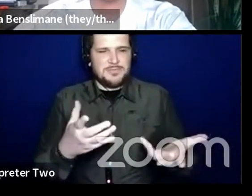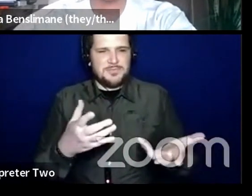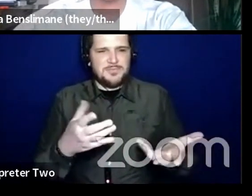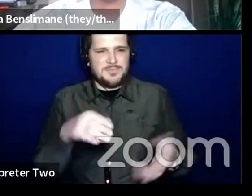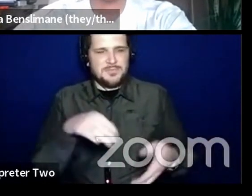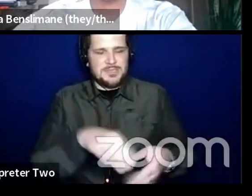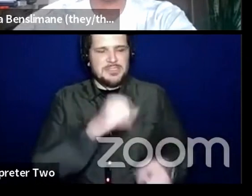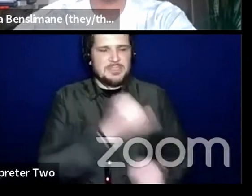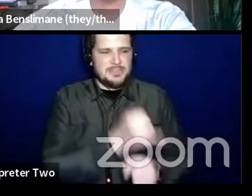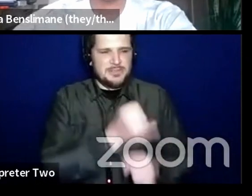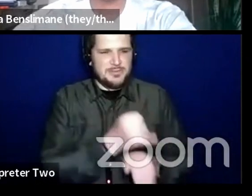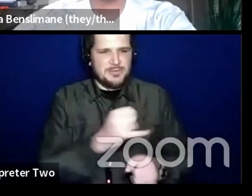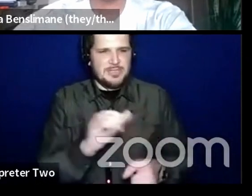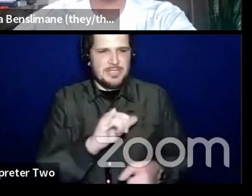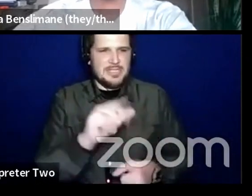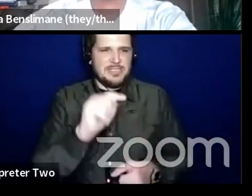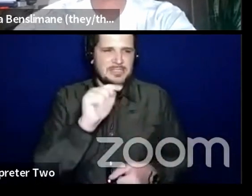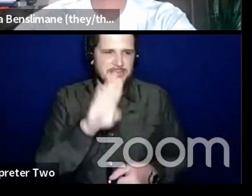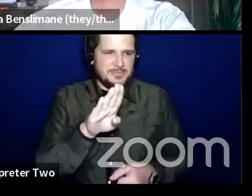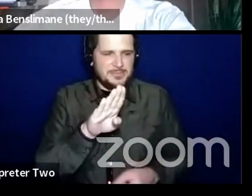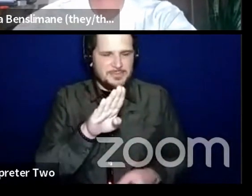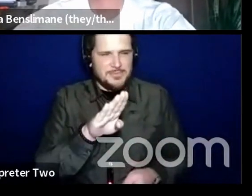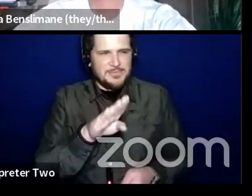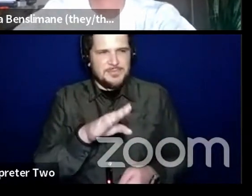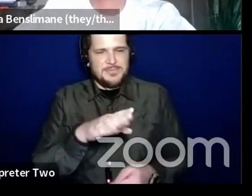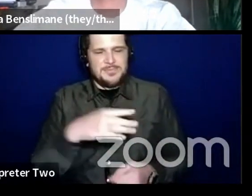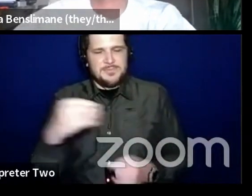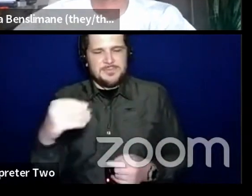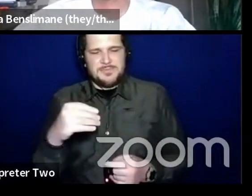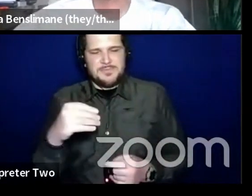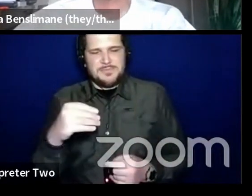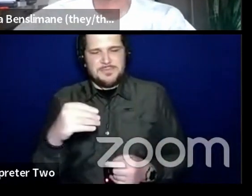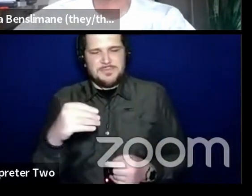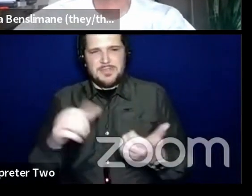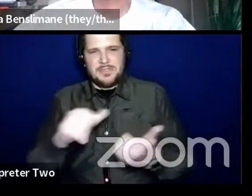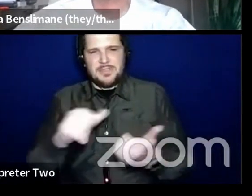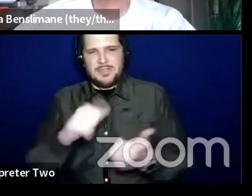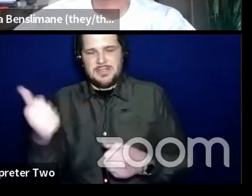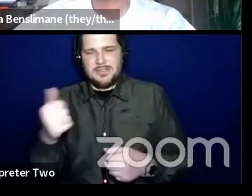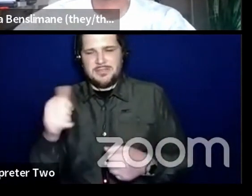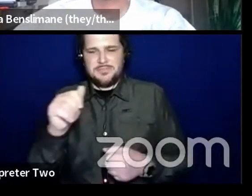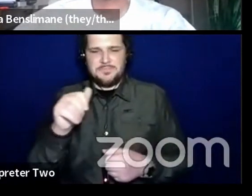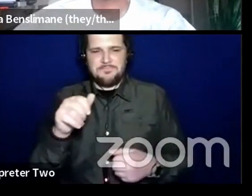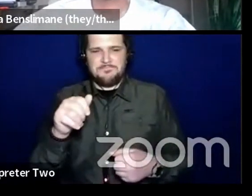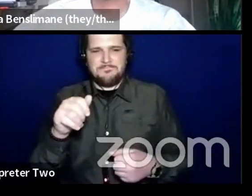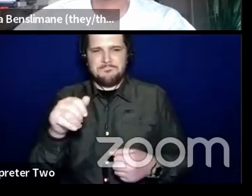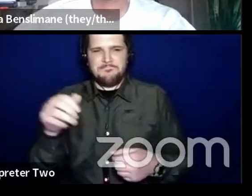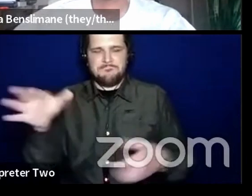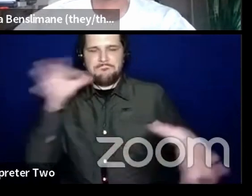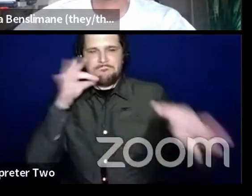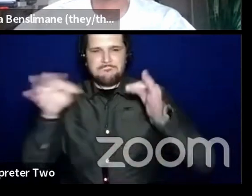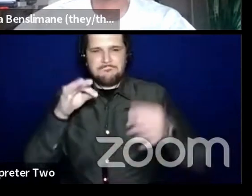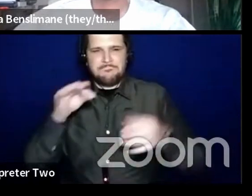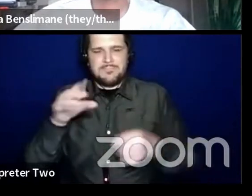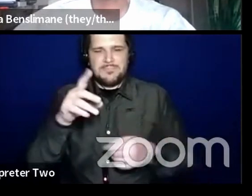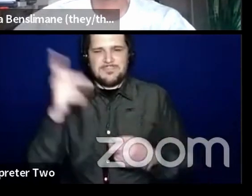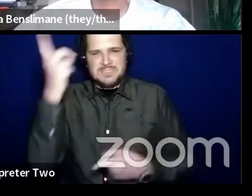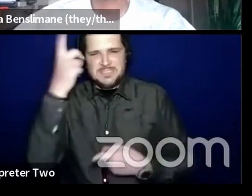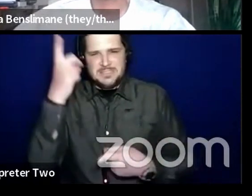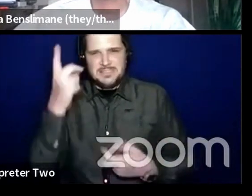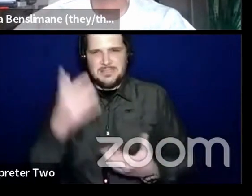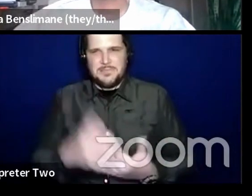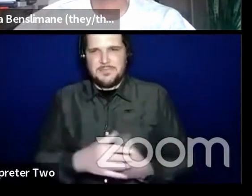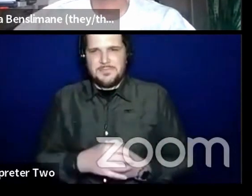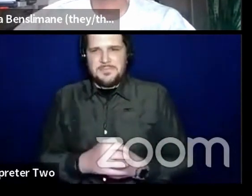in institutions like TB and like many other airborne diseases before,